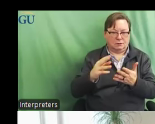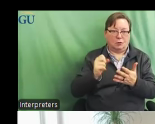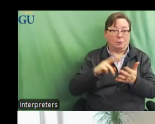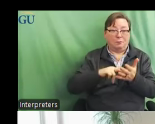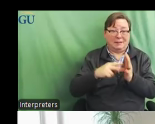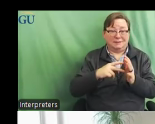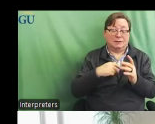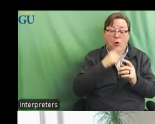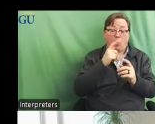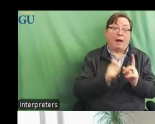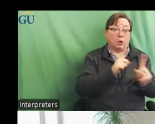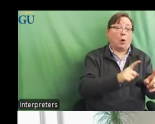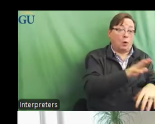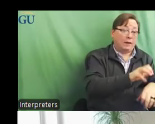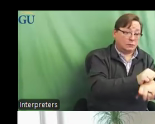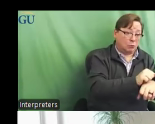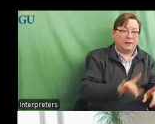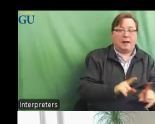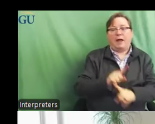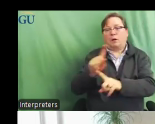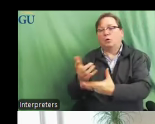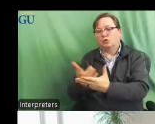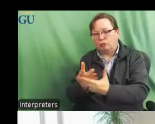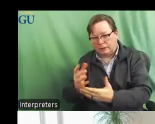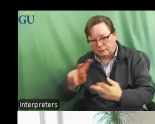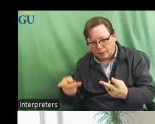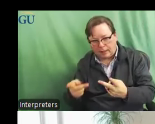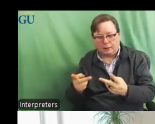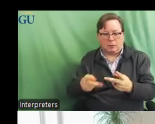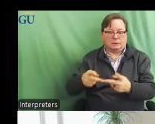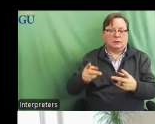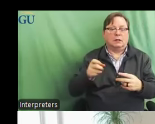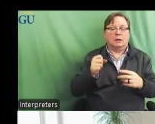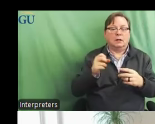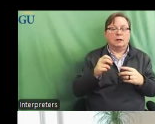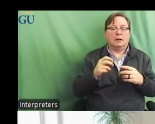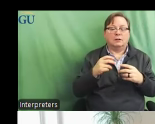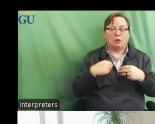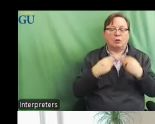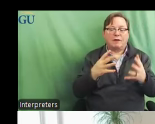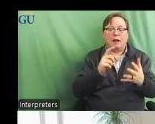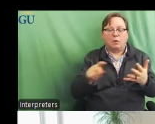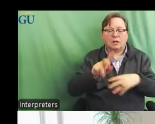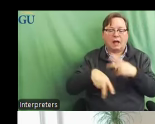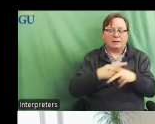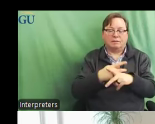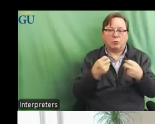having centers that can provide diagnostic opportunities as well as other kind of medical